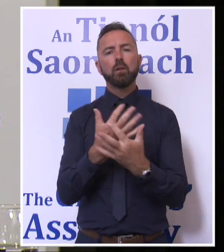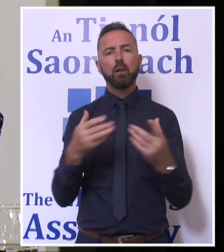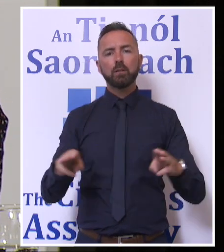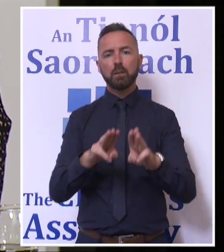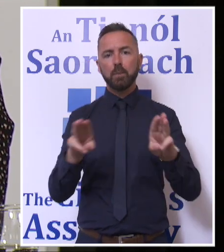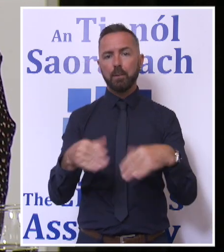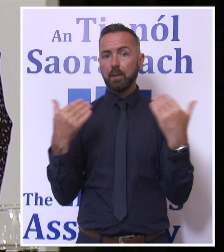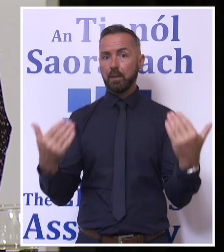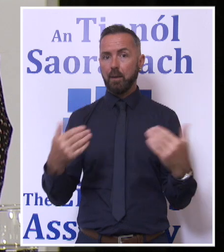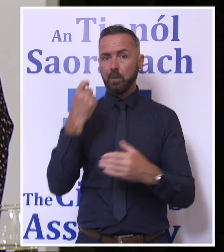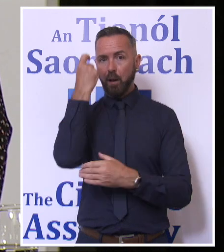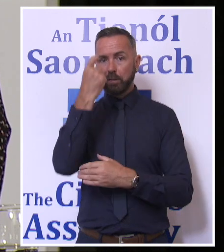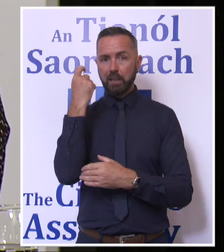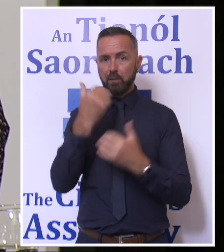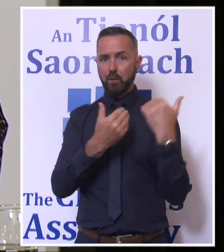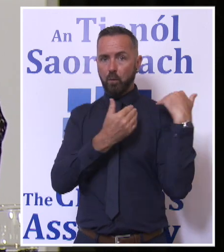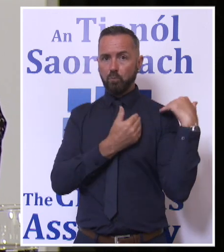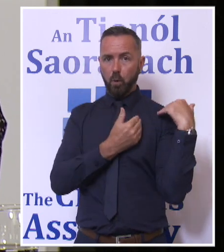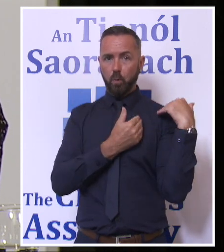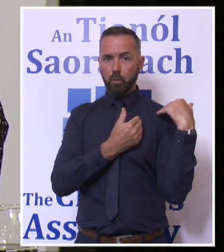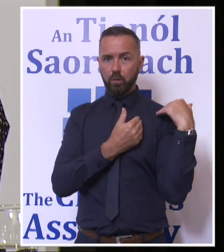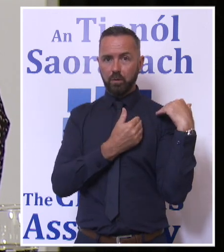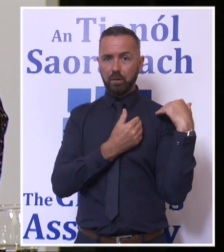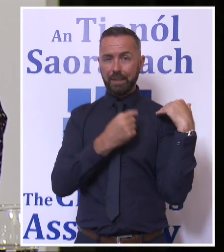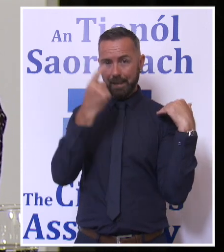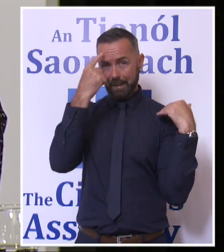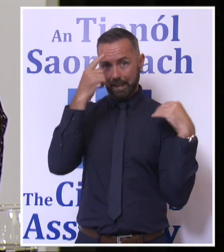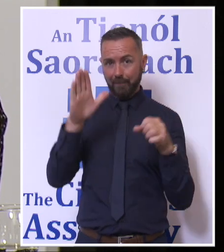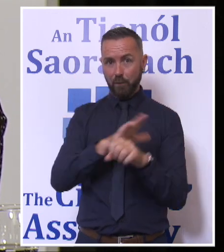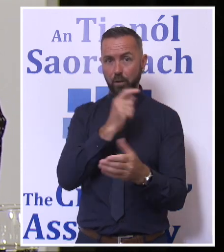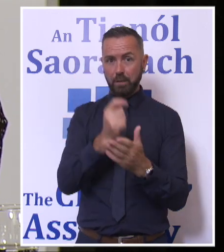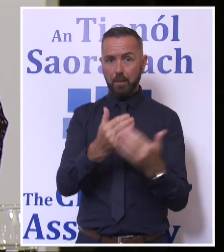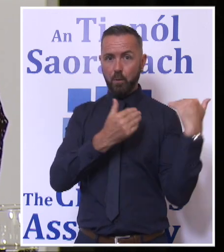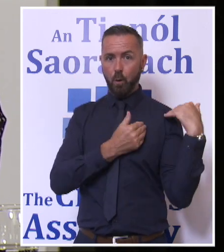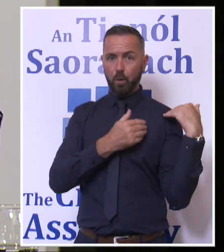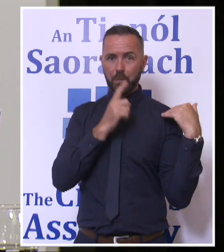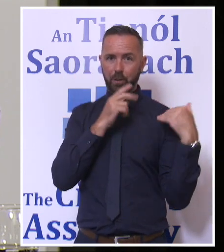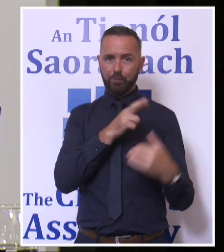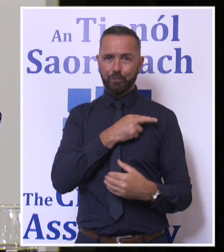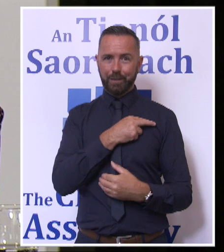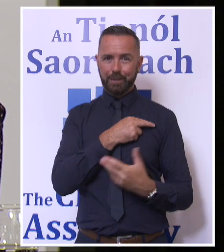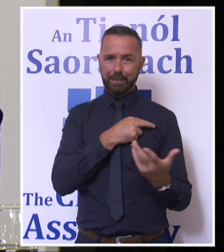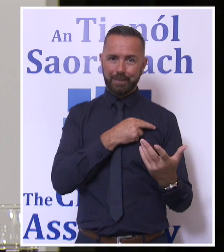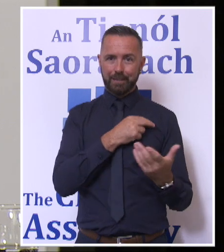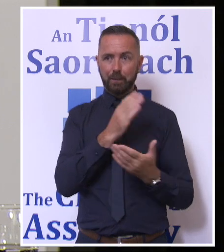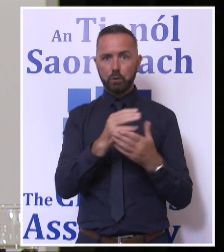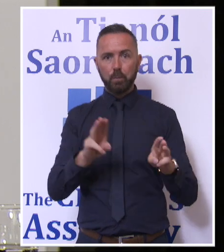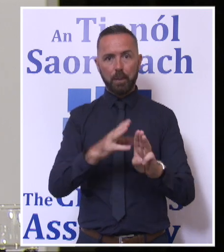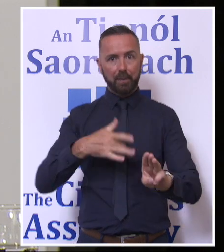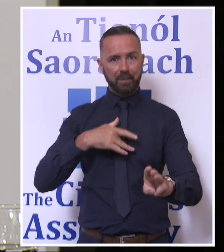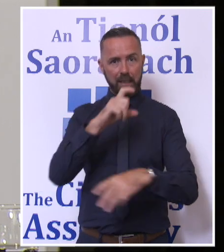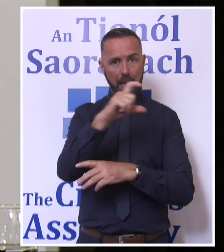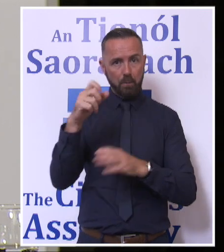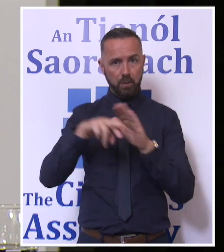these days would actually consider the role as it stands as a full-time role. And in fact, some people might consider the role of councillor as a full-time